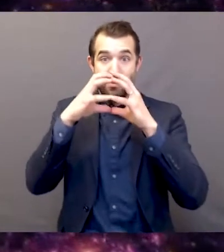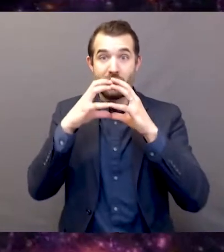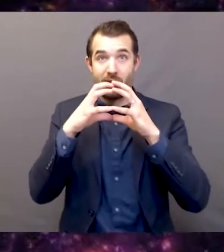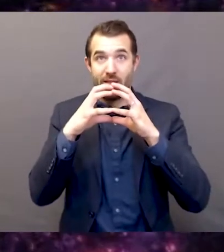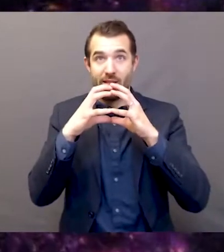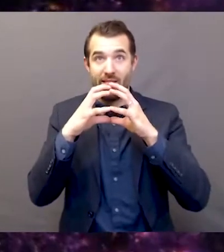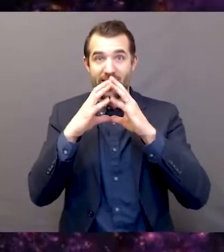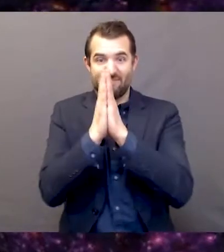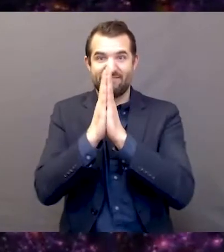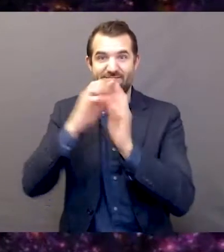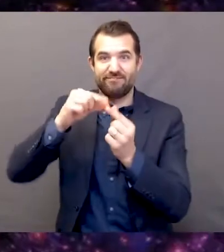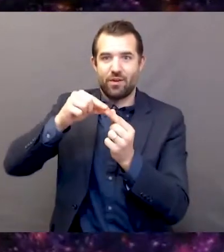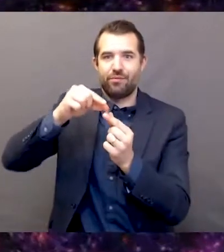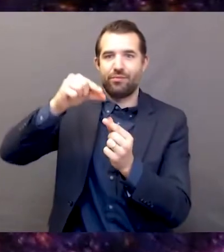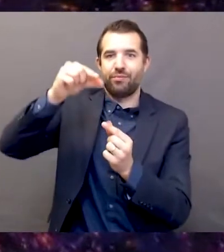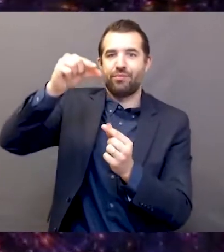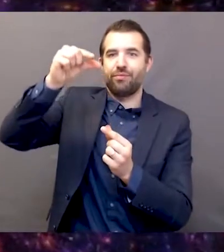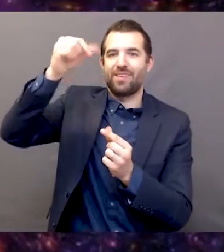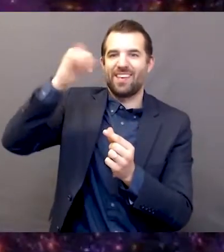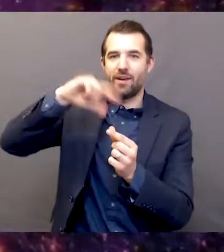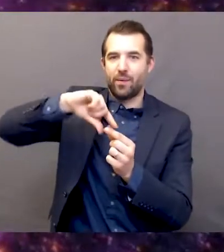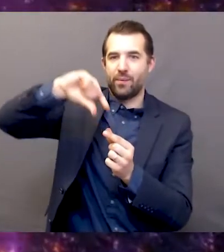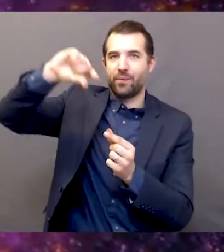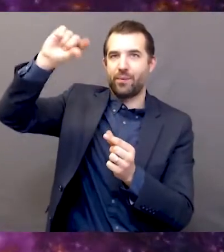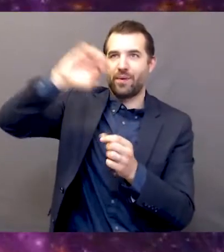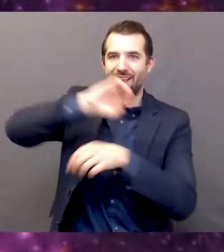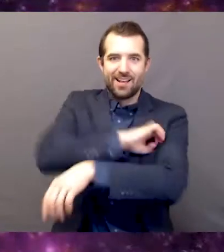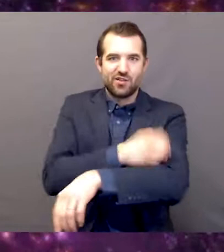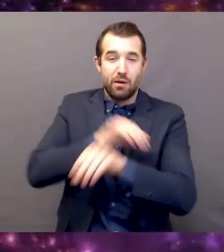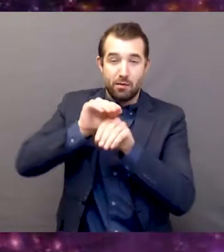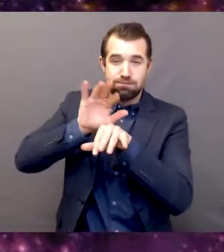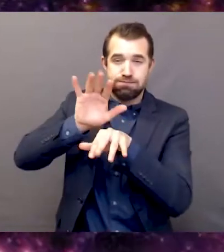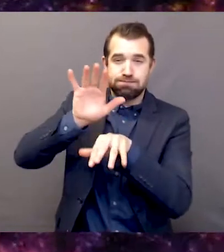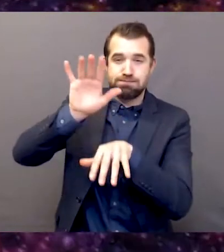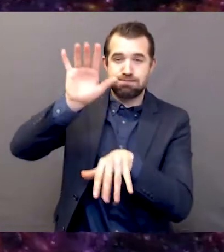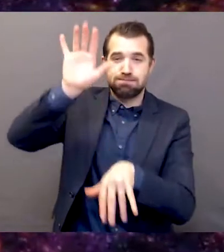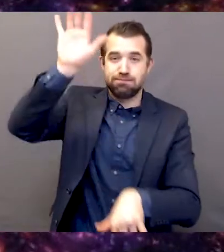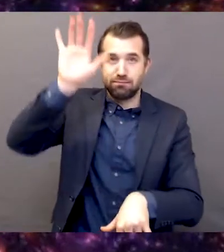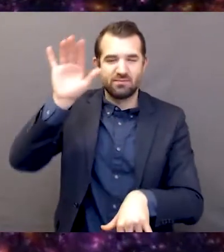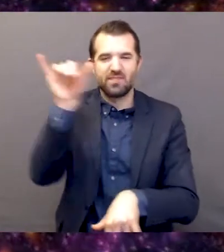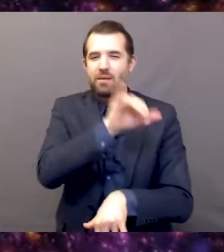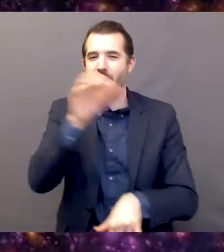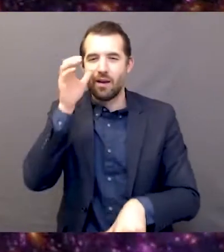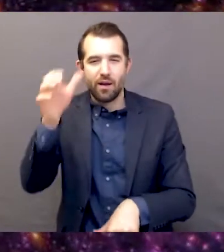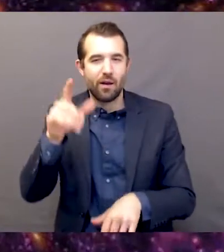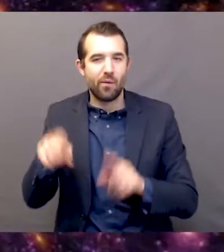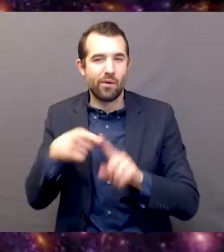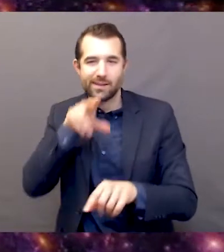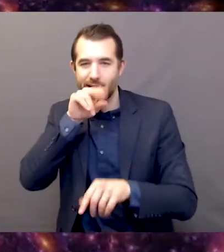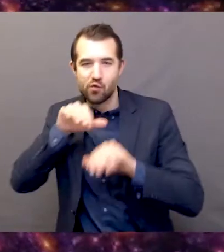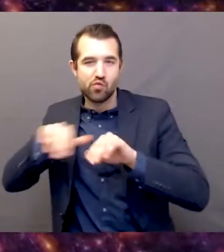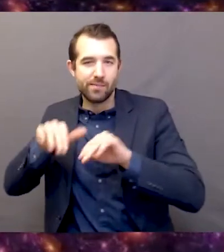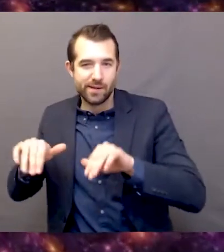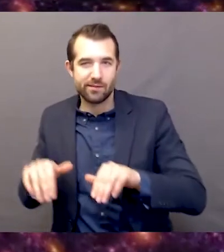in the previous images, that those bubbles can then spread the energy very widely throughout the cluster. In some